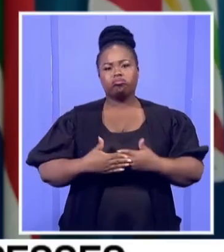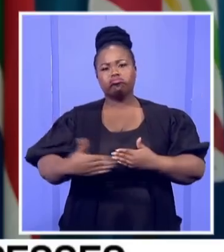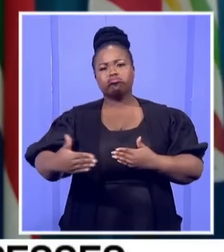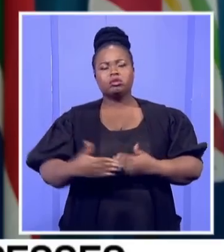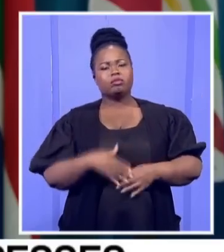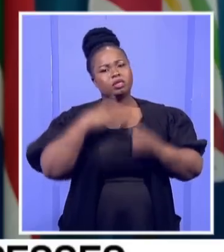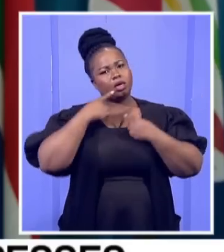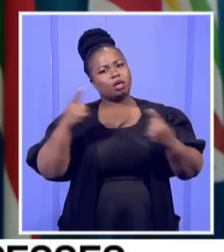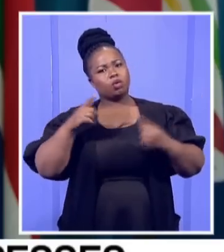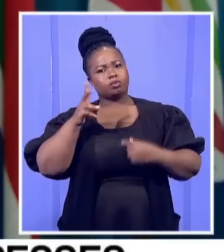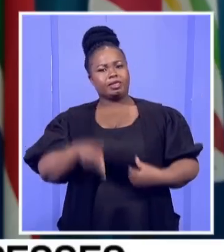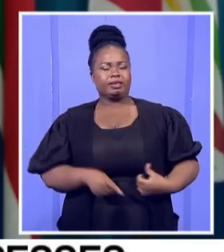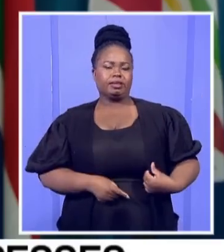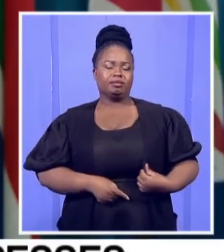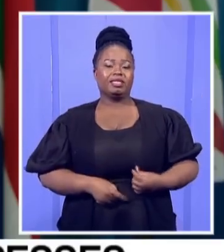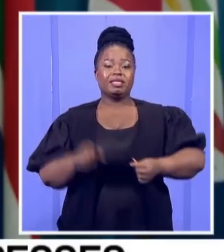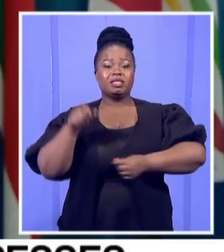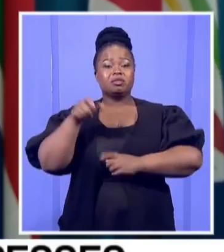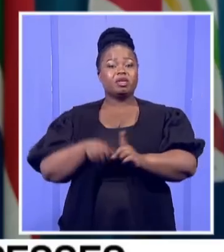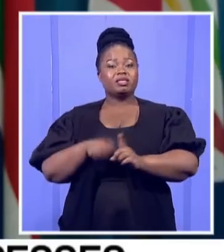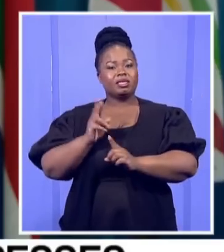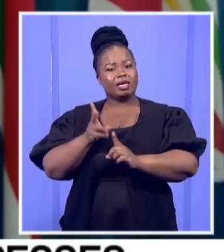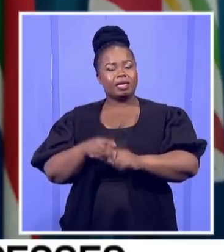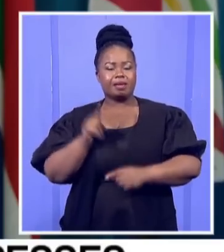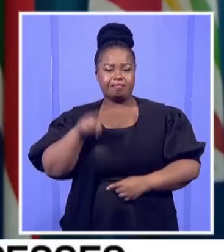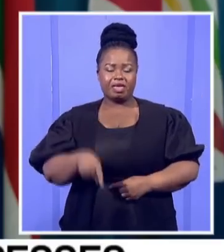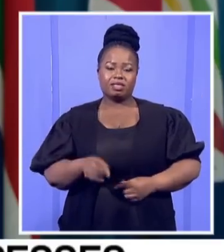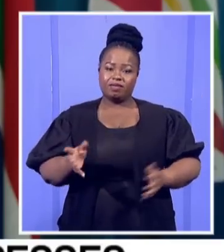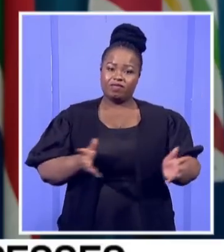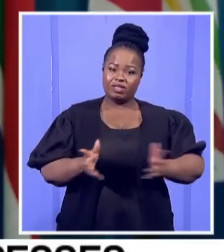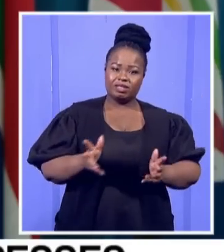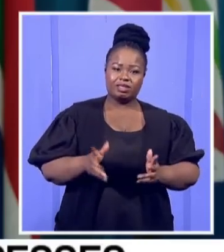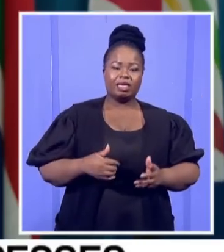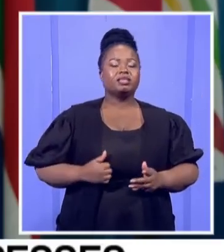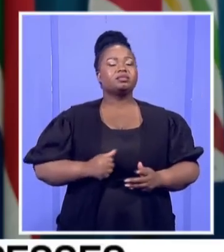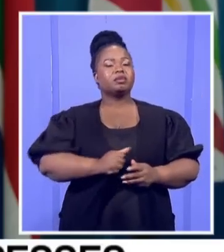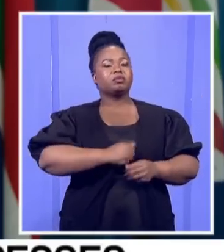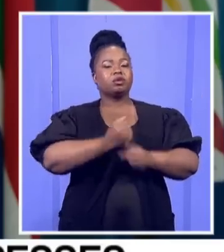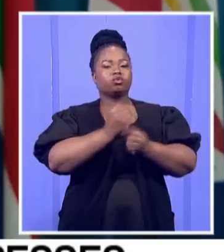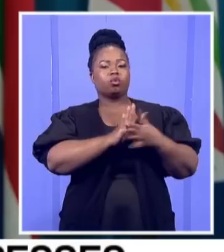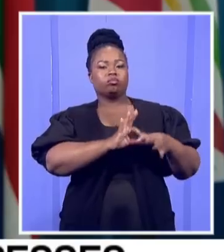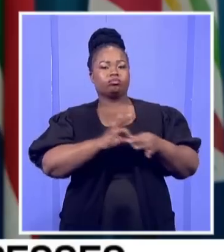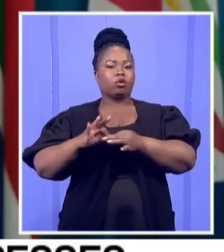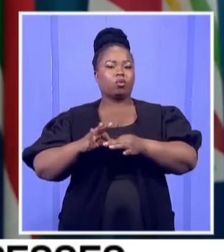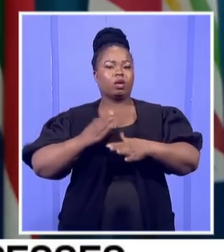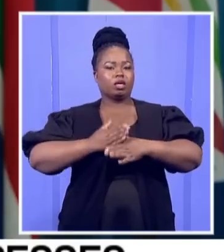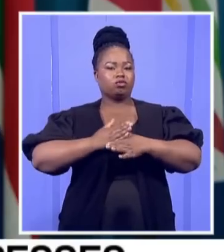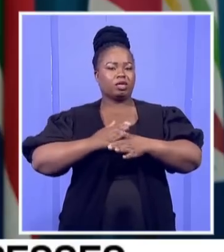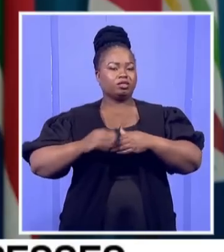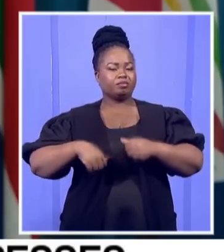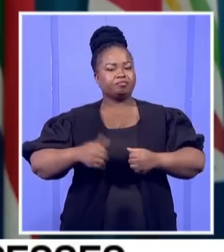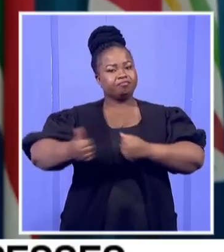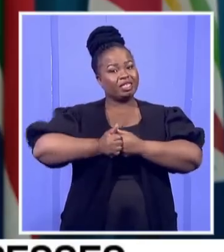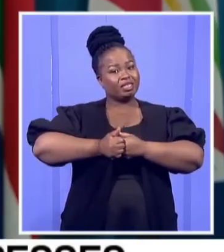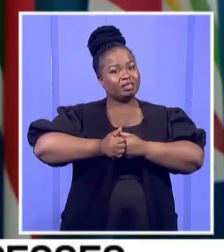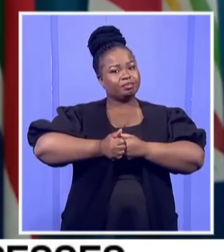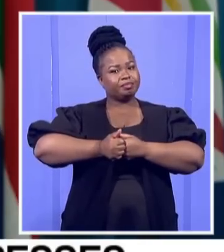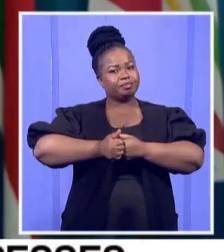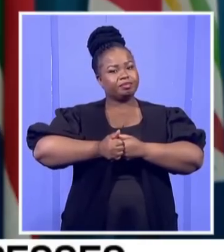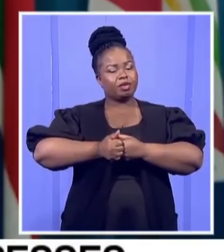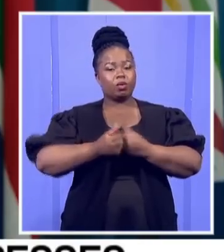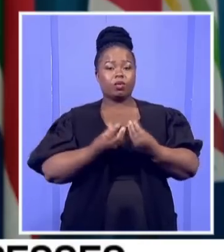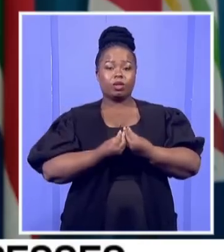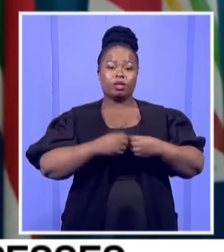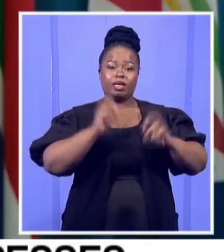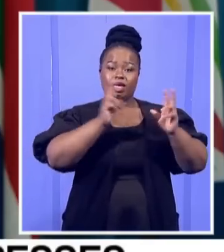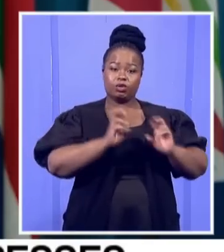public. This person will also have to facilitate a working relationship, a partnership even, between